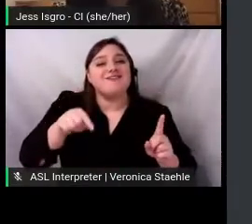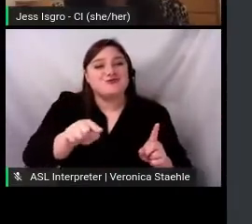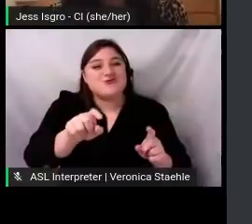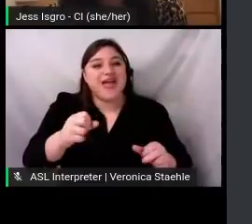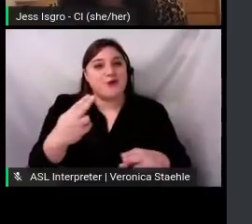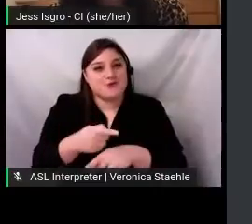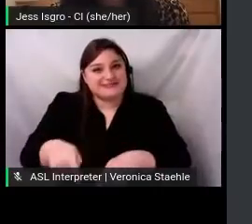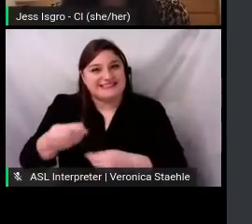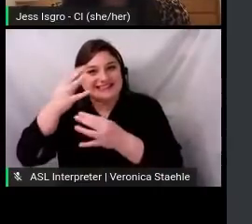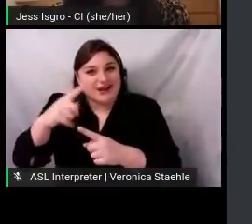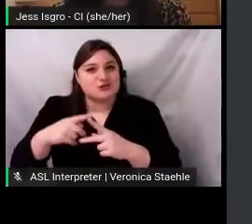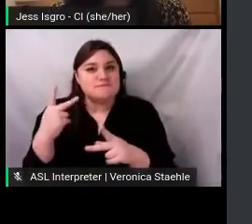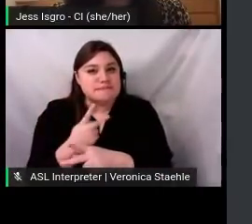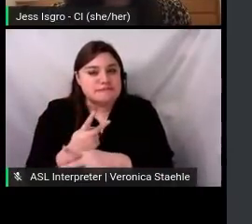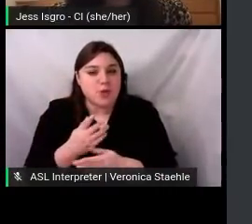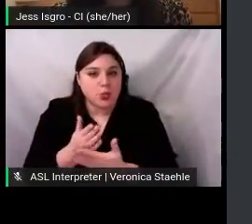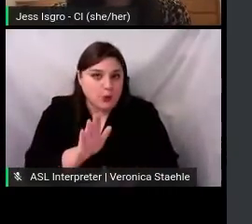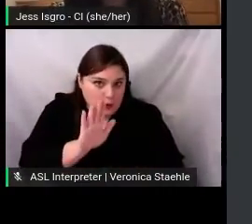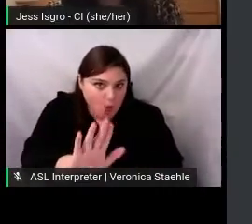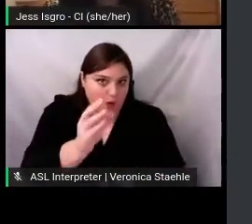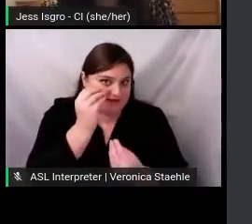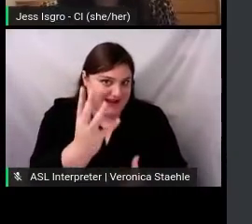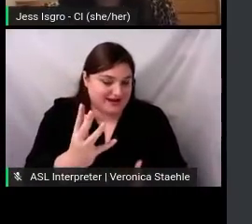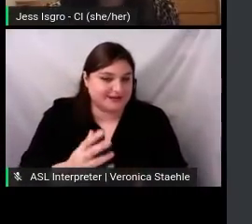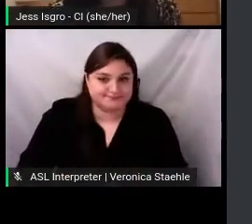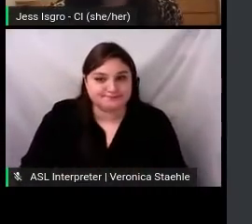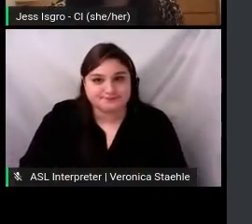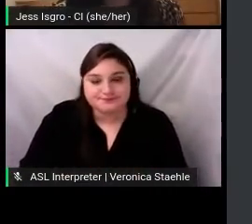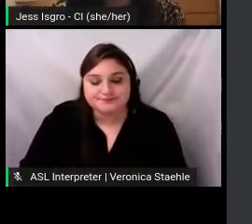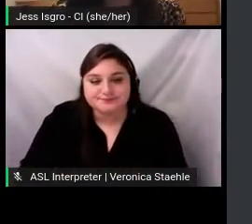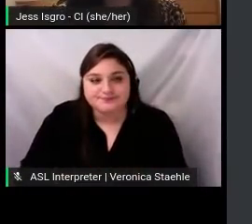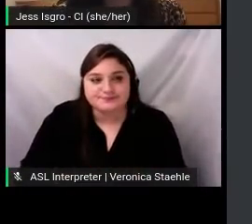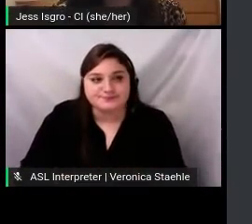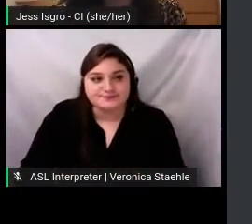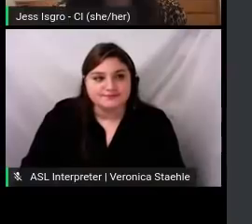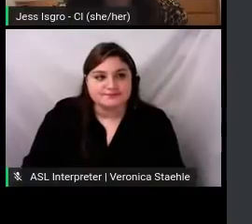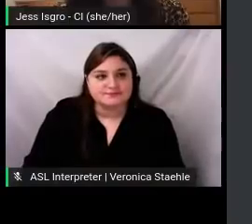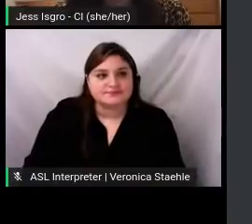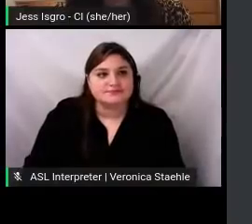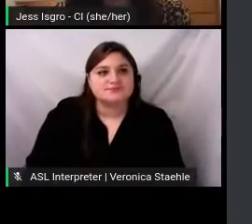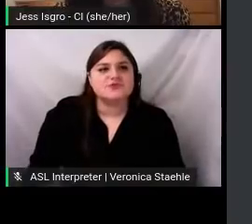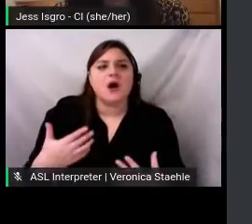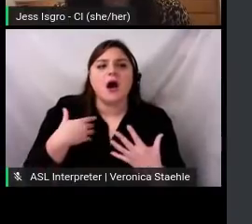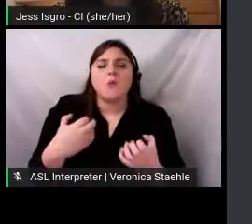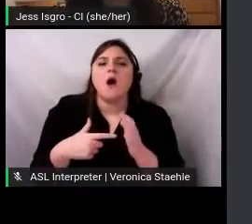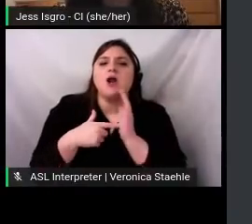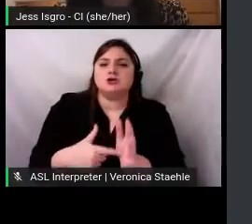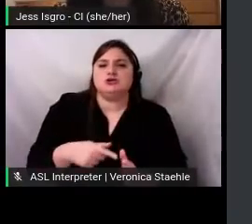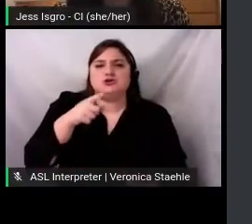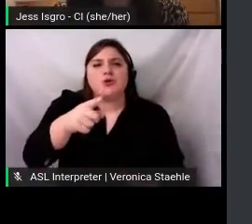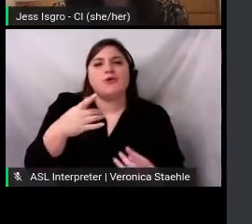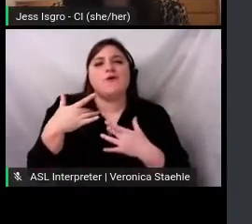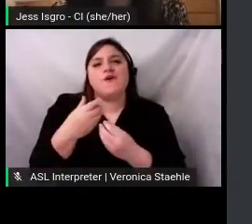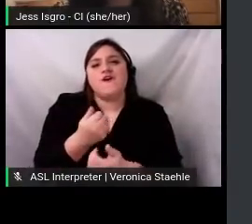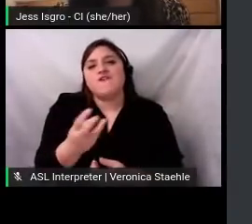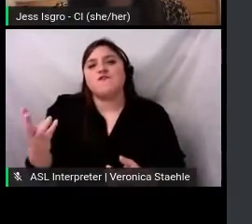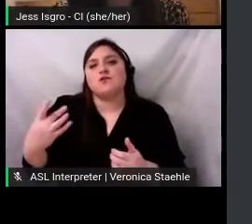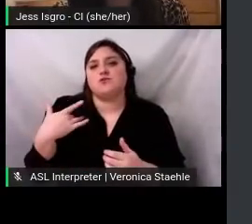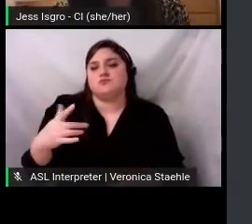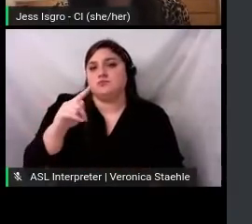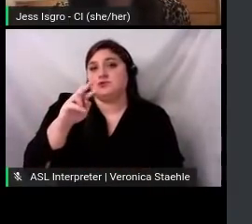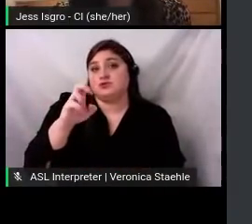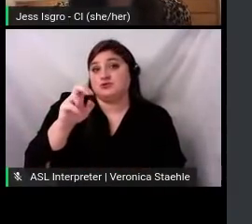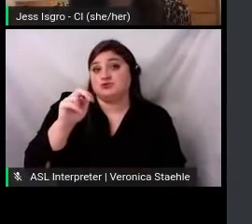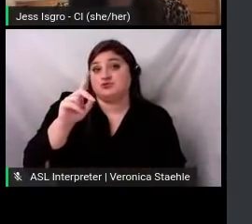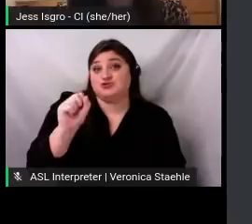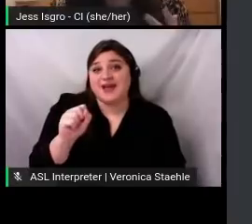And in our last section together, I wanted to explore a few trends and best practices and examples to help guide your content creation and set expectations for